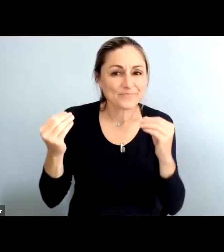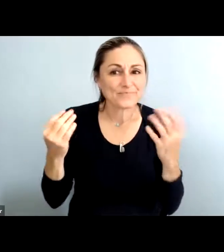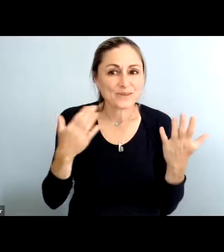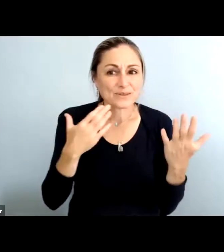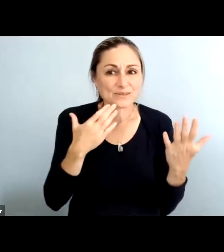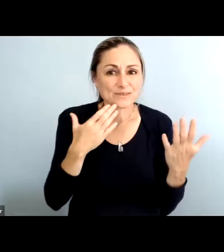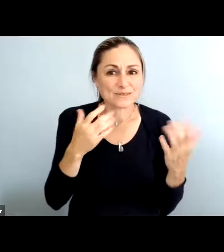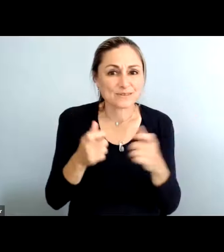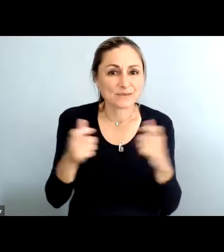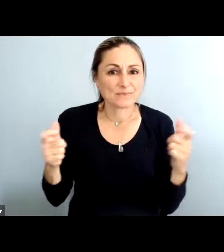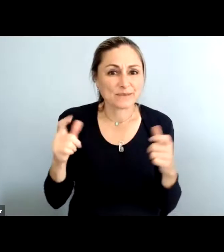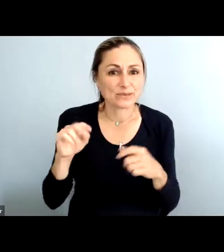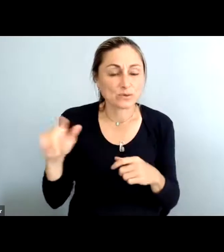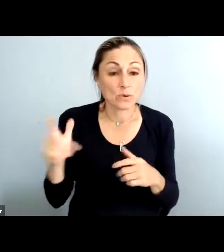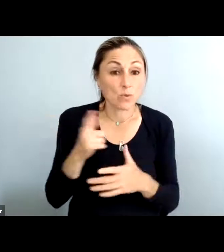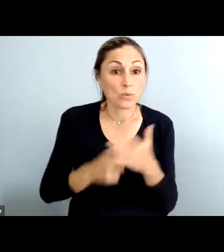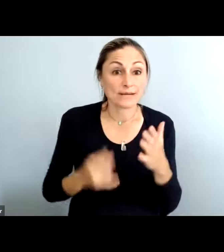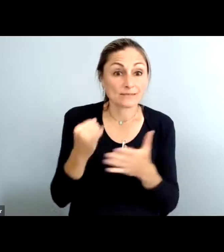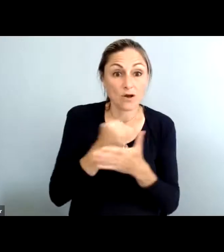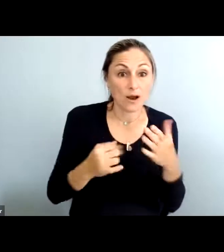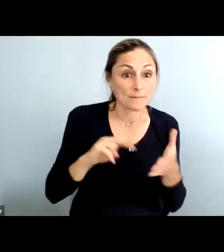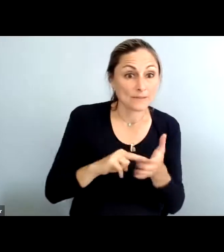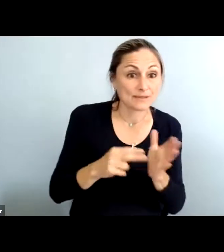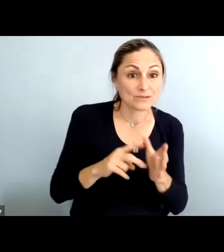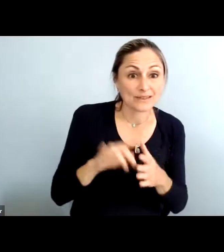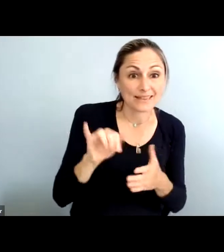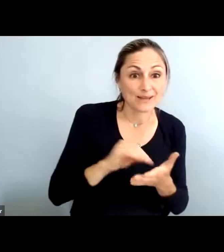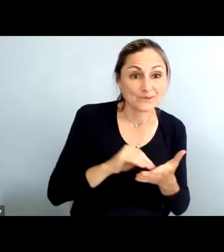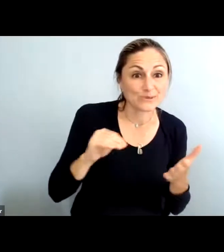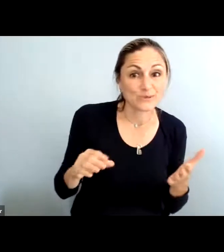what did the art mean to the student? How can they